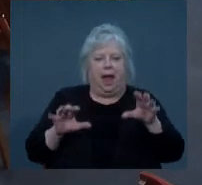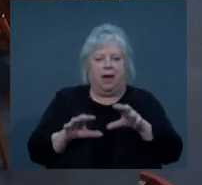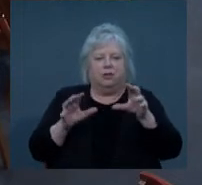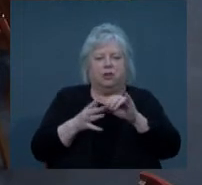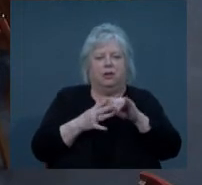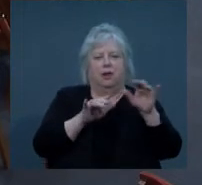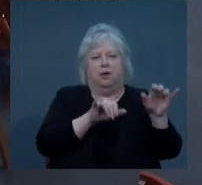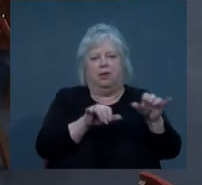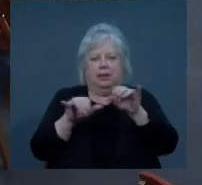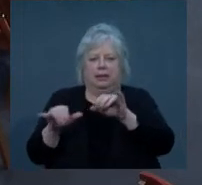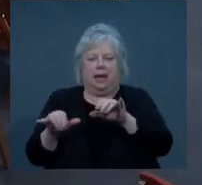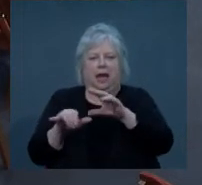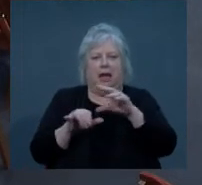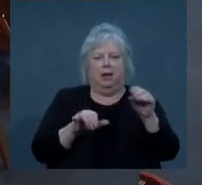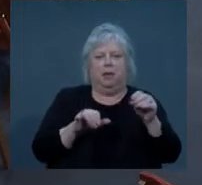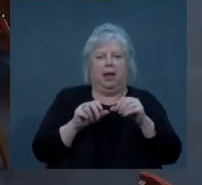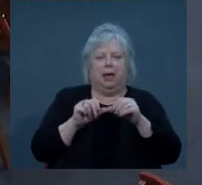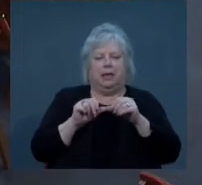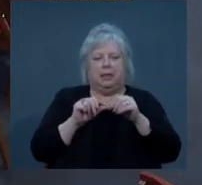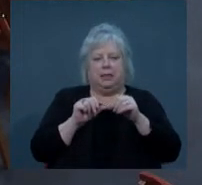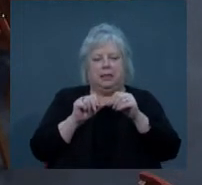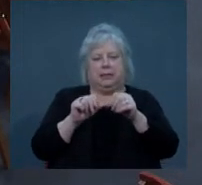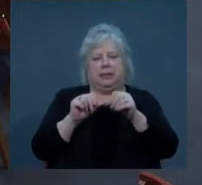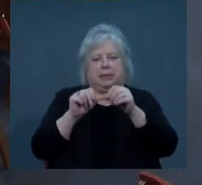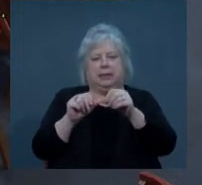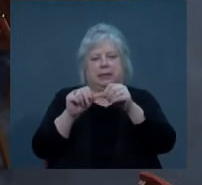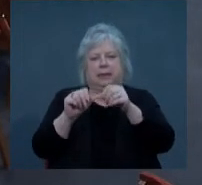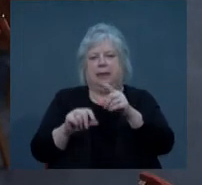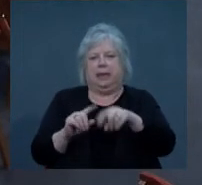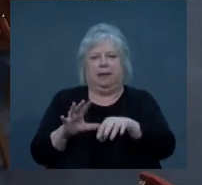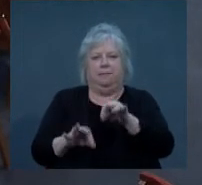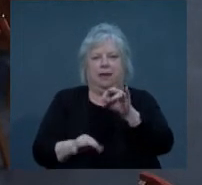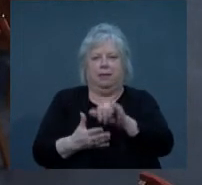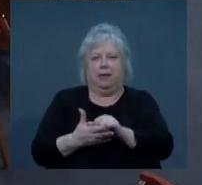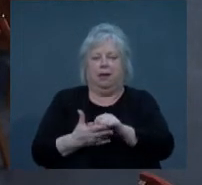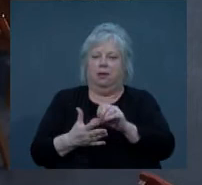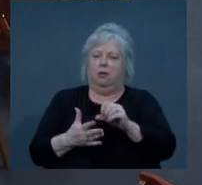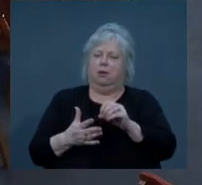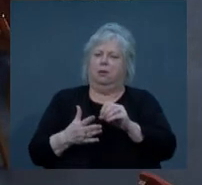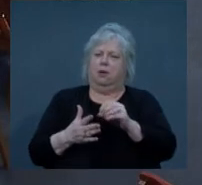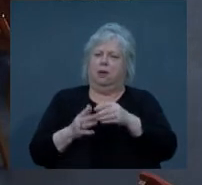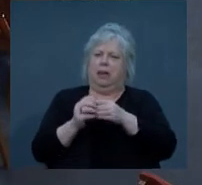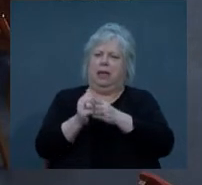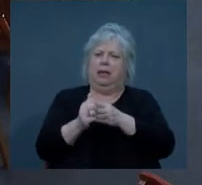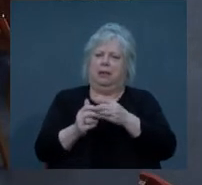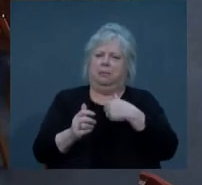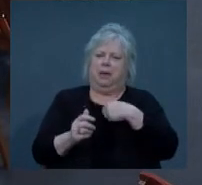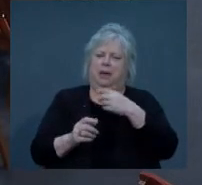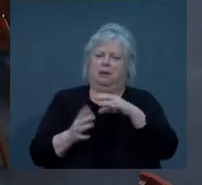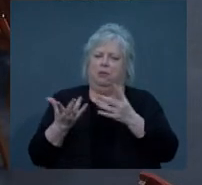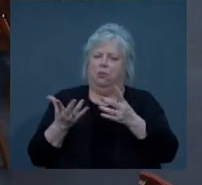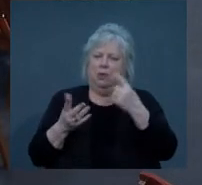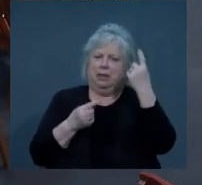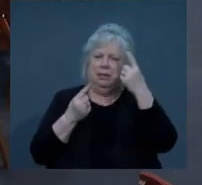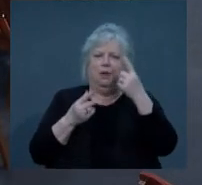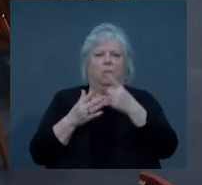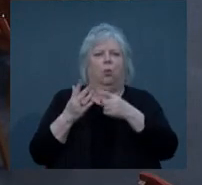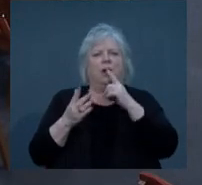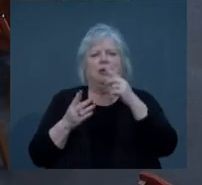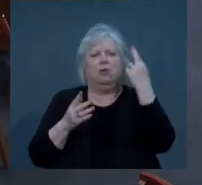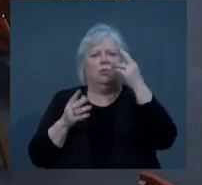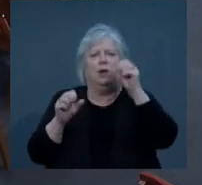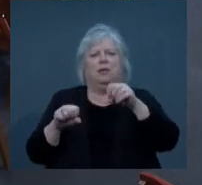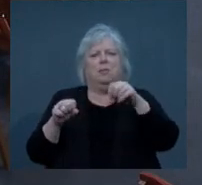continuity, and I'm not finding that, which leads me to more discussion about really what is a reasonable downtown development plan. We don't